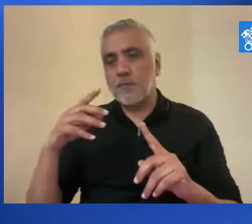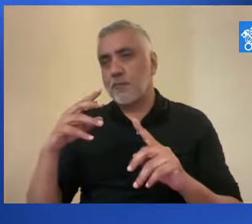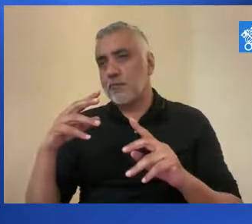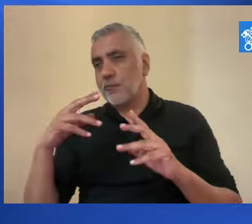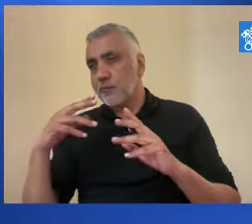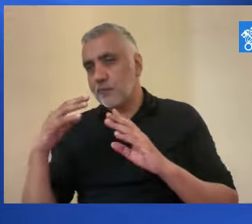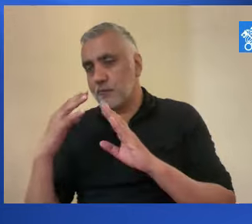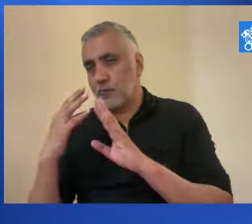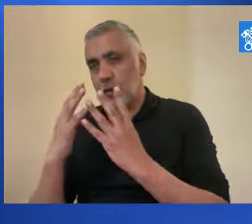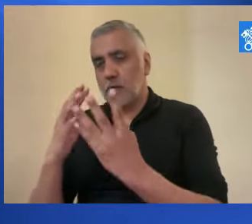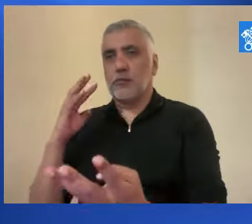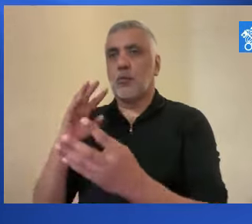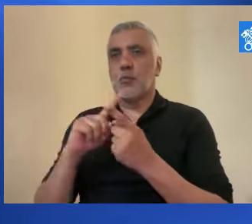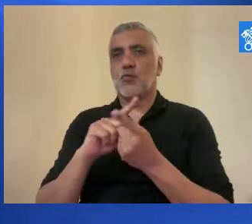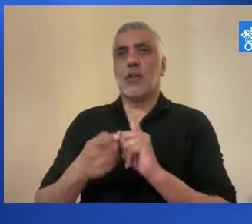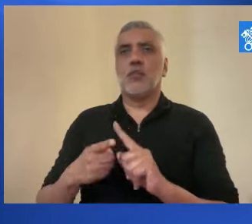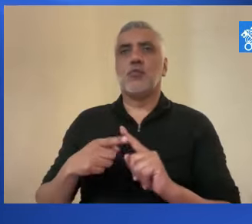throughout today's audience.